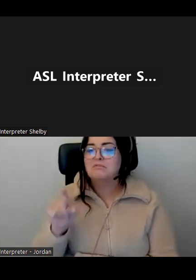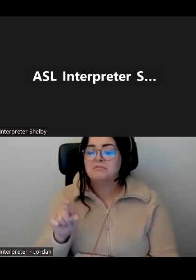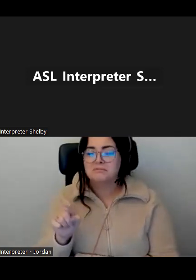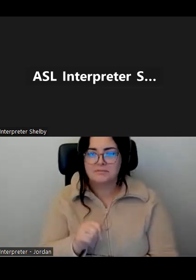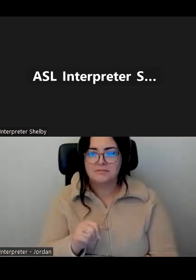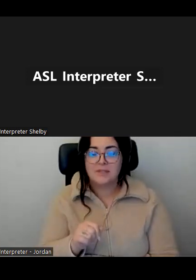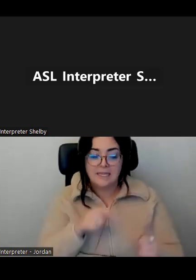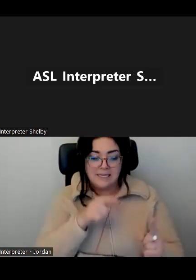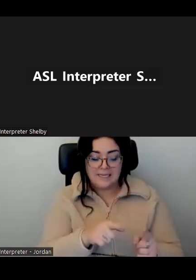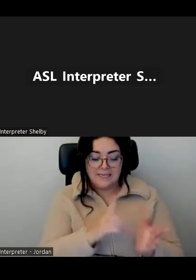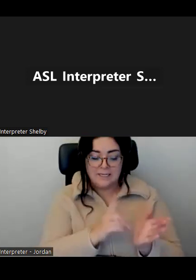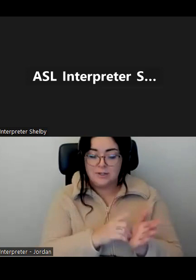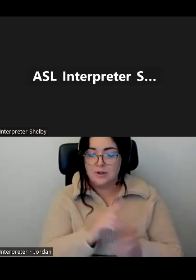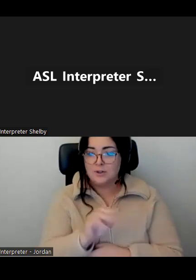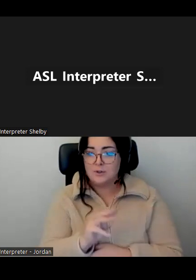of books,